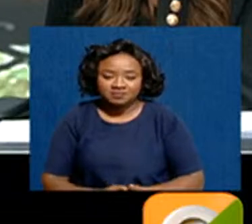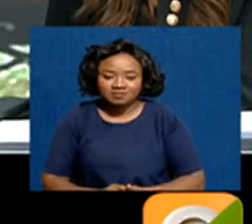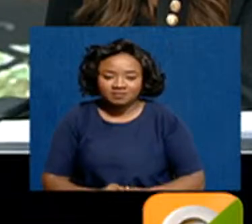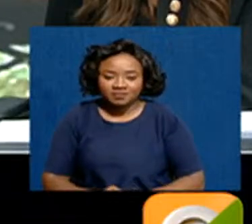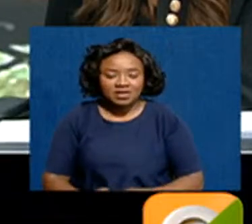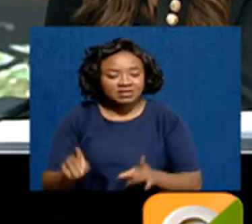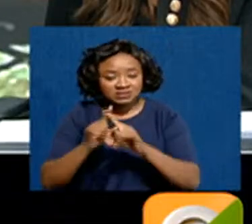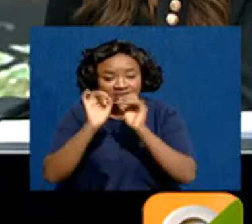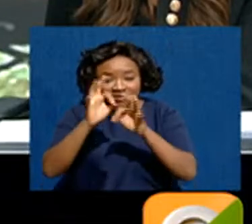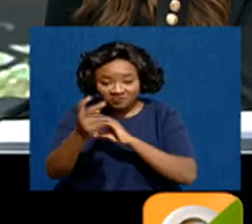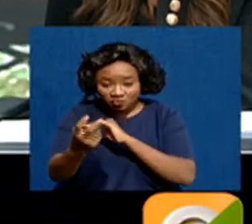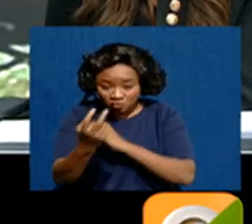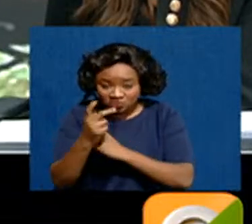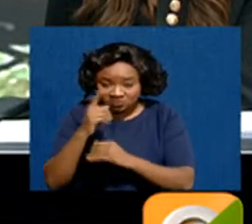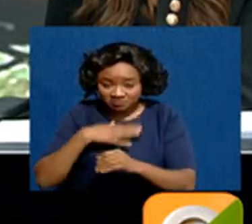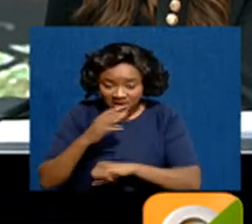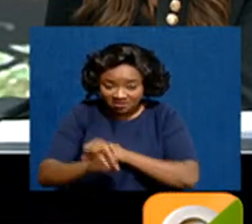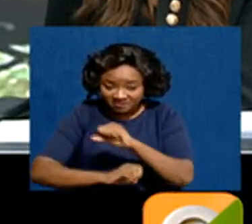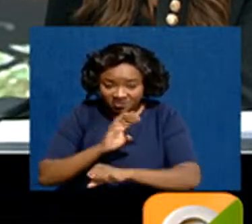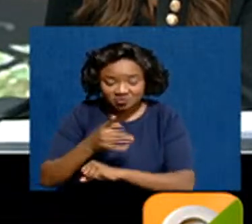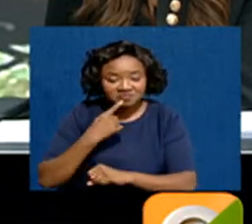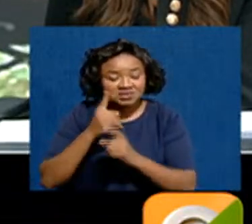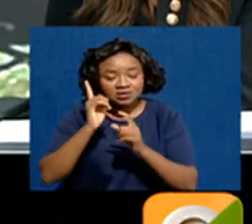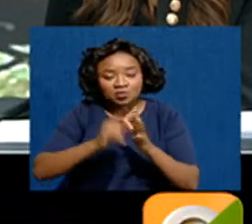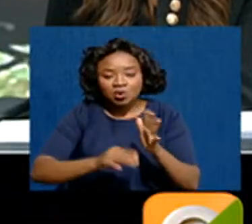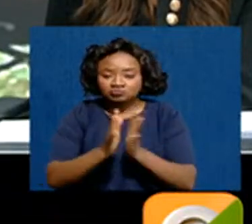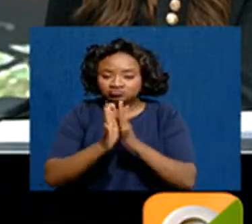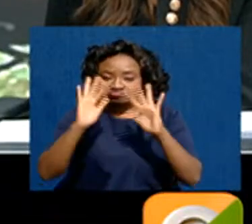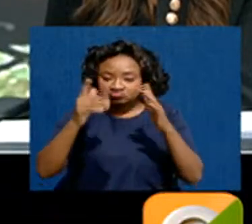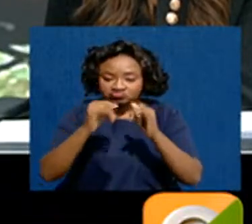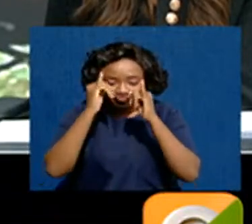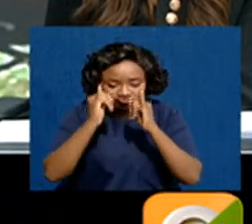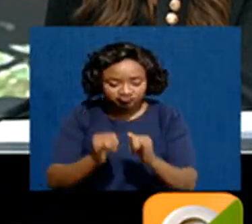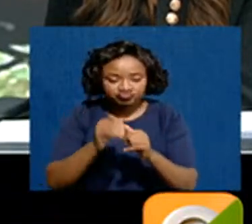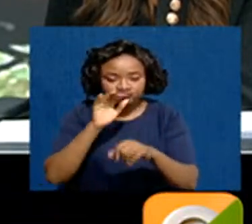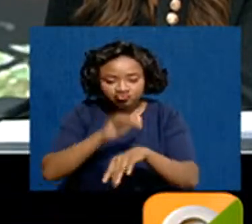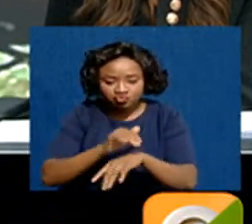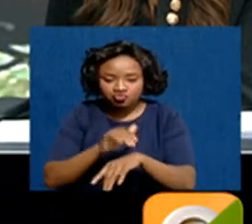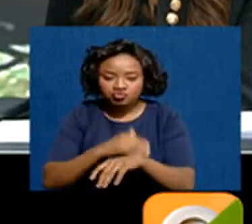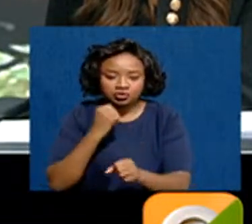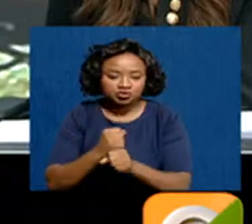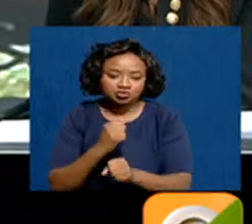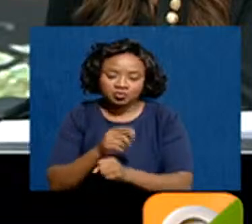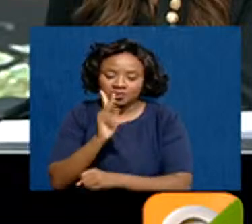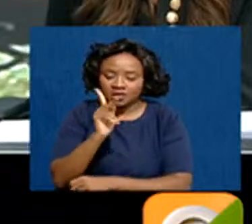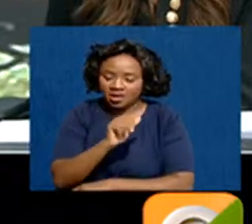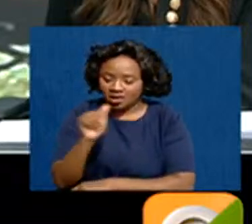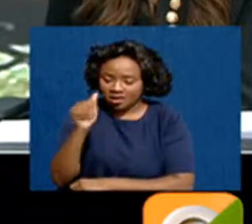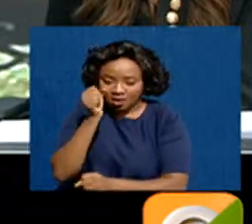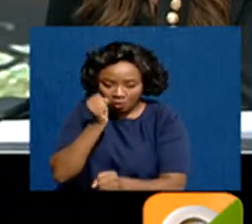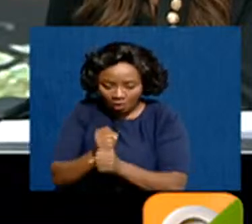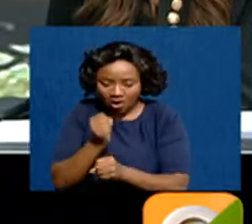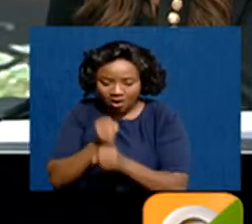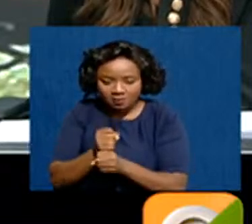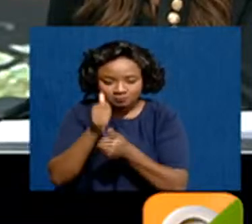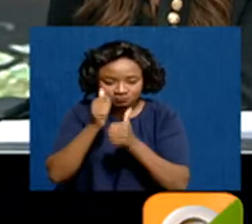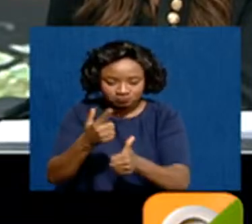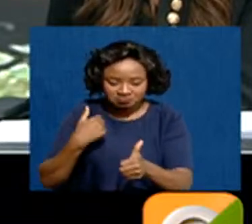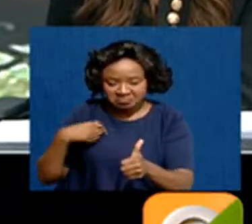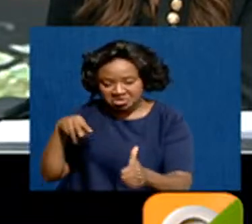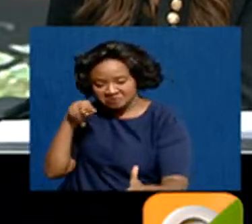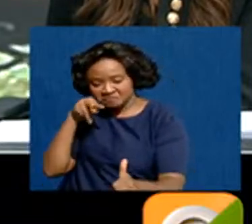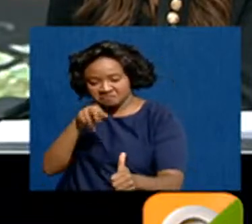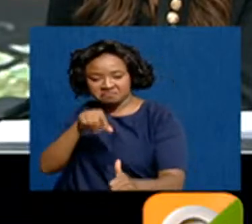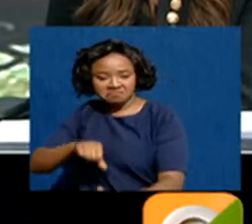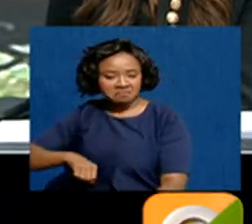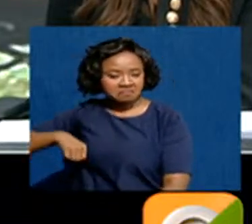good job that has been done in the shortest time. And I'm very proud of the work that is being done by Kenya Airports Authority. And particularly very proud of them because